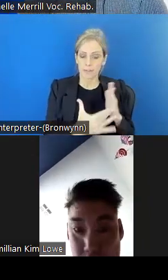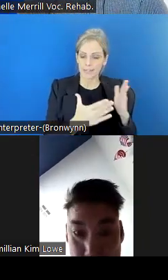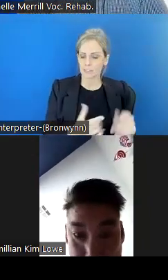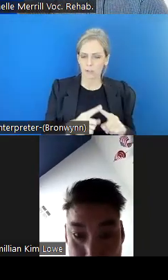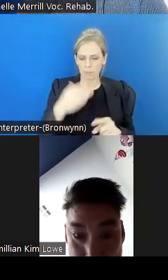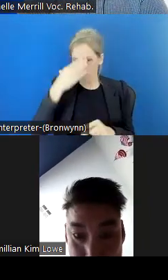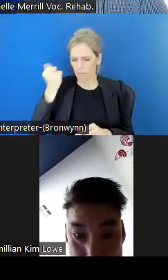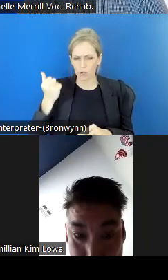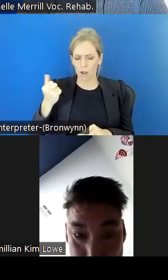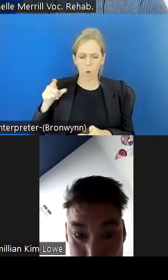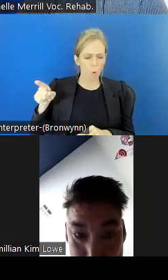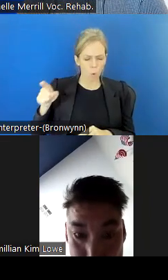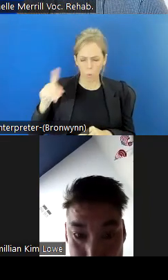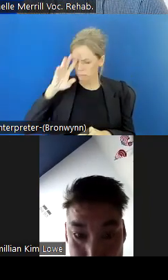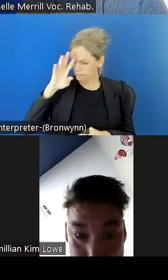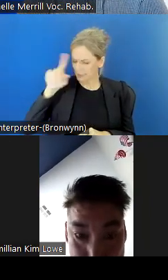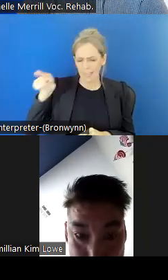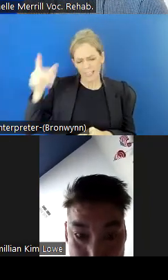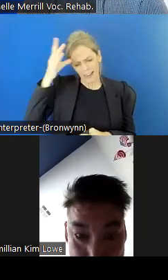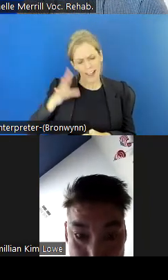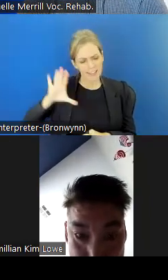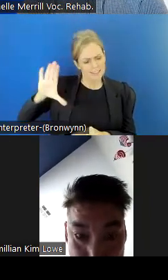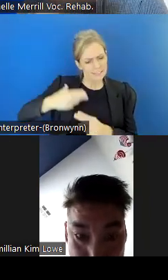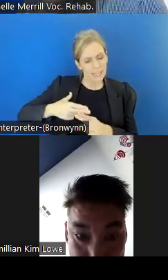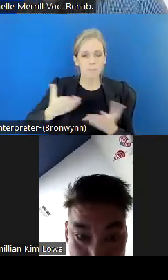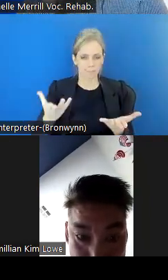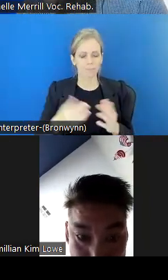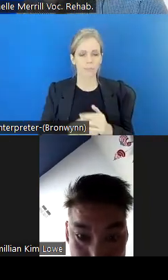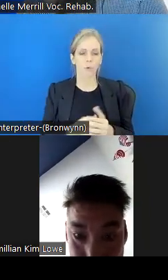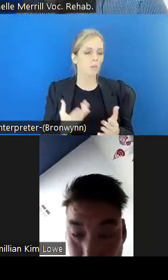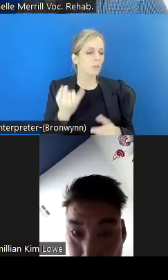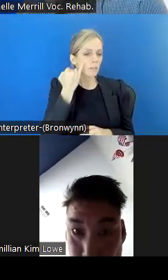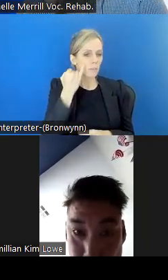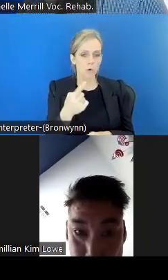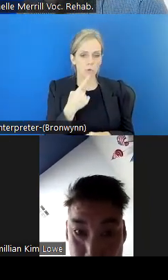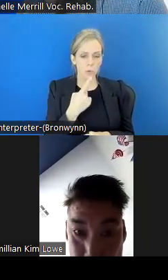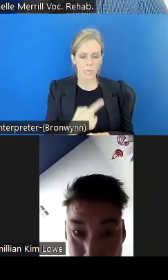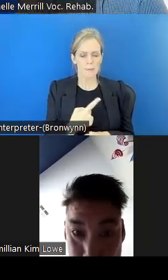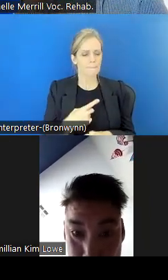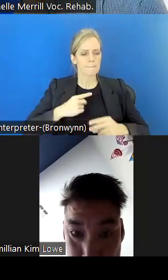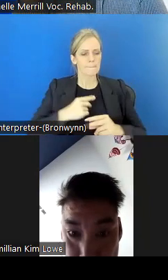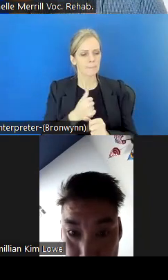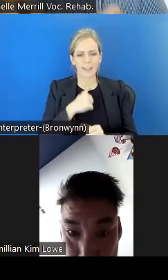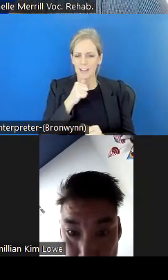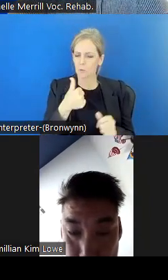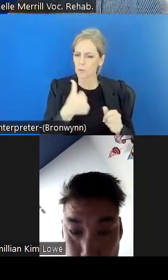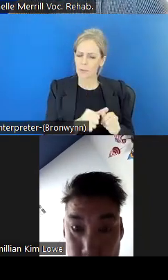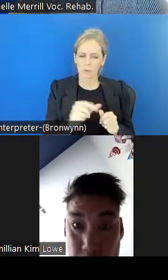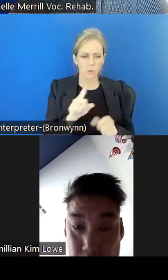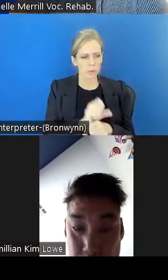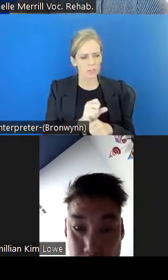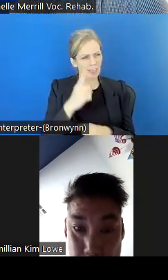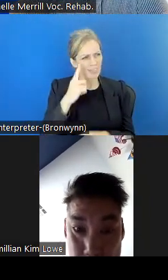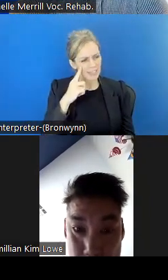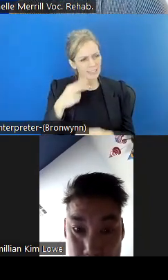name? So let's say that you're like, gosh, I don't remember where he worked. I think his name's